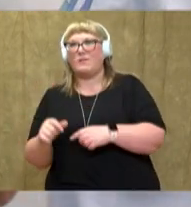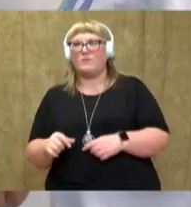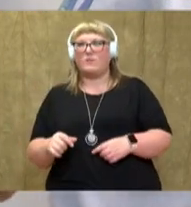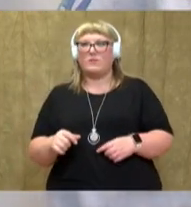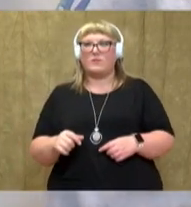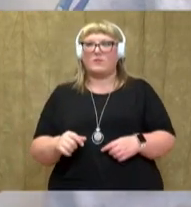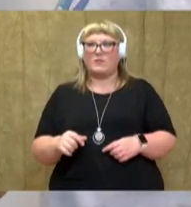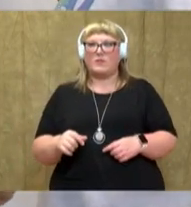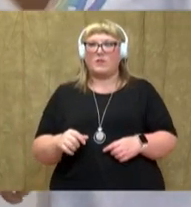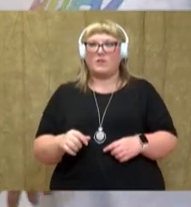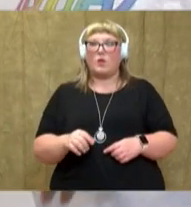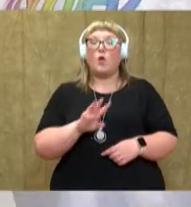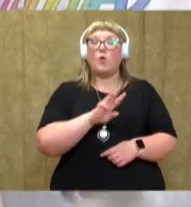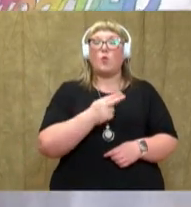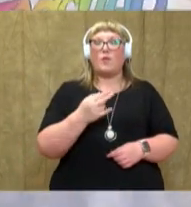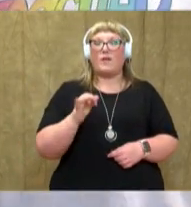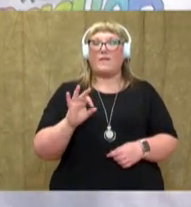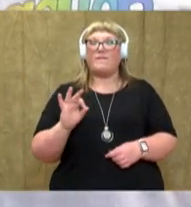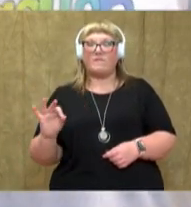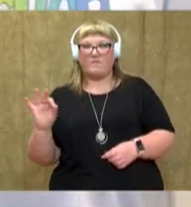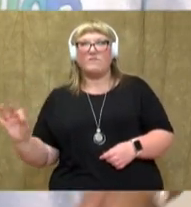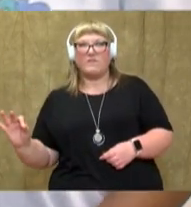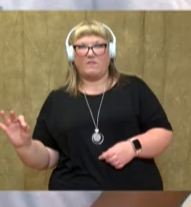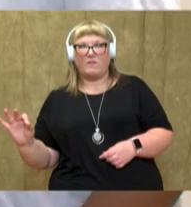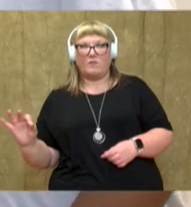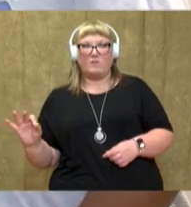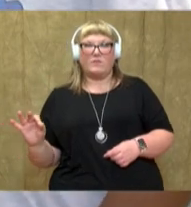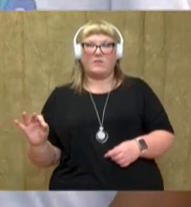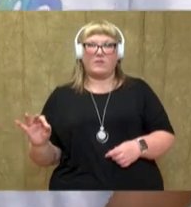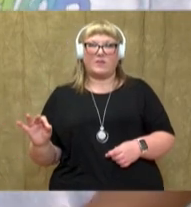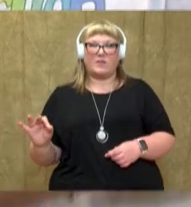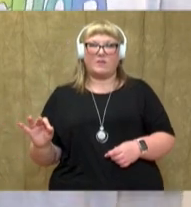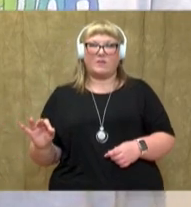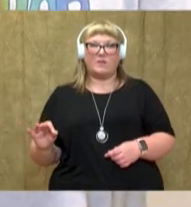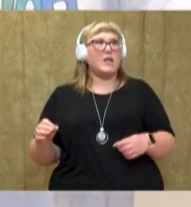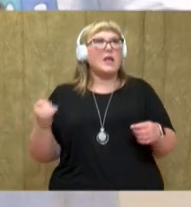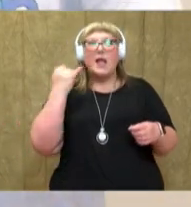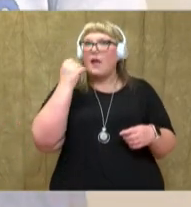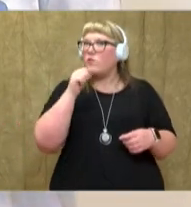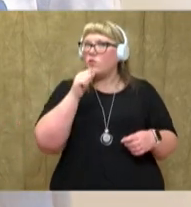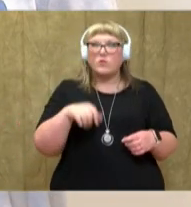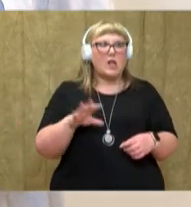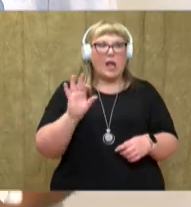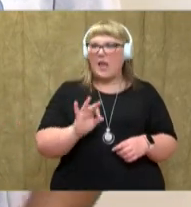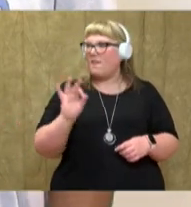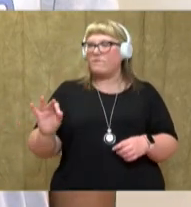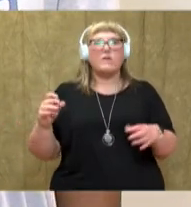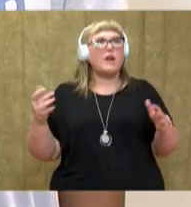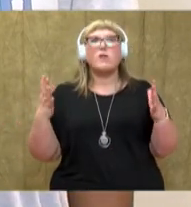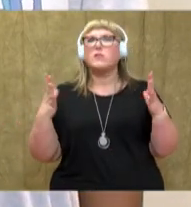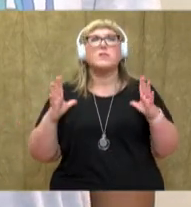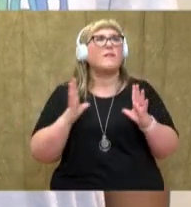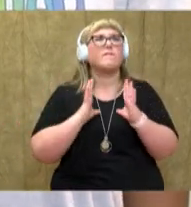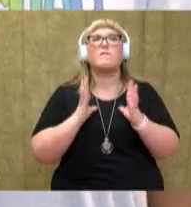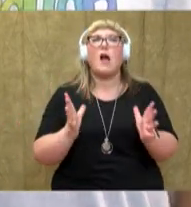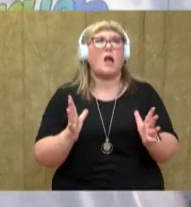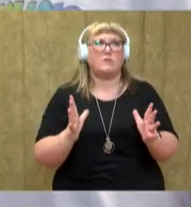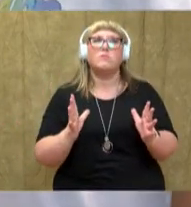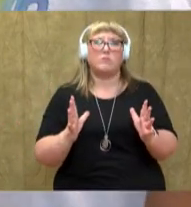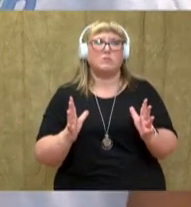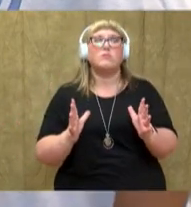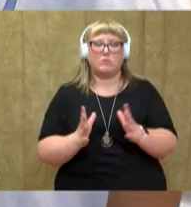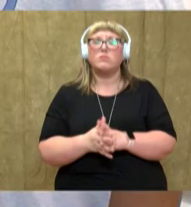put into your strategy belt because you're gonna need to pull that out for first grade. But if you didn't have it spelled with two F's, that is fine, friends, if you just had